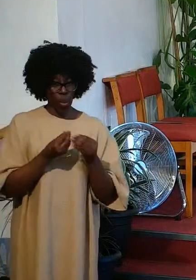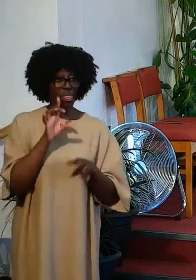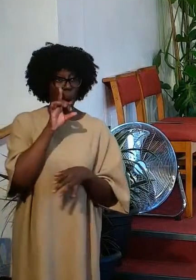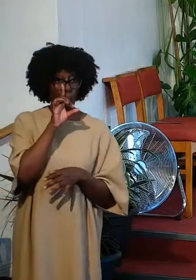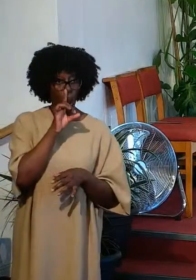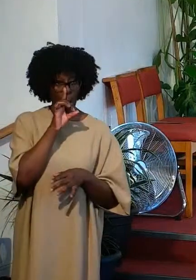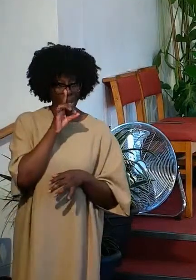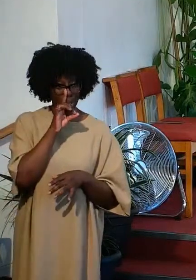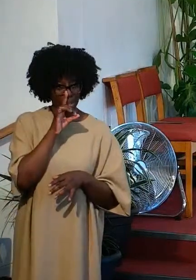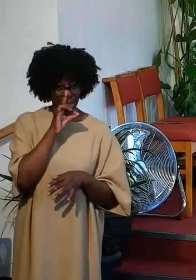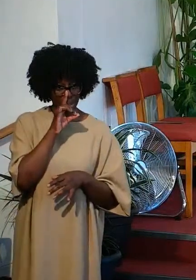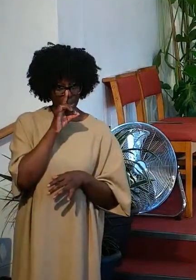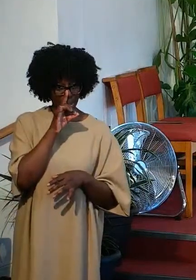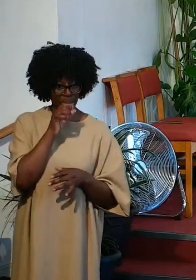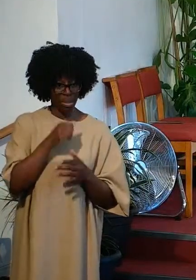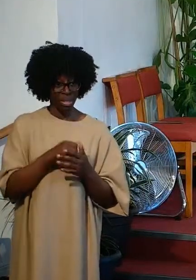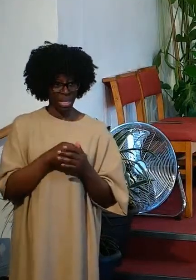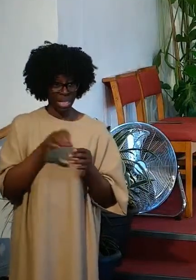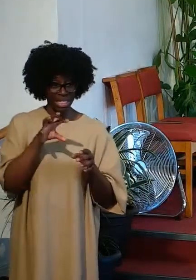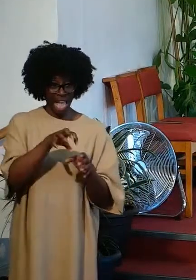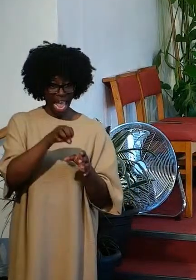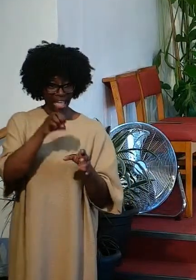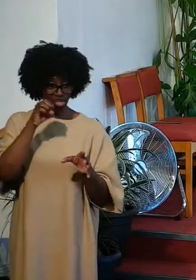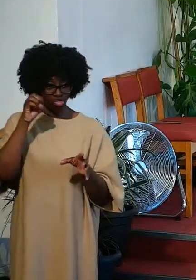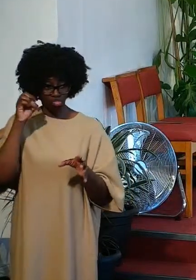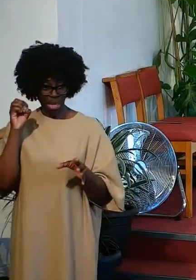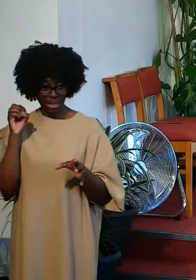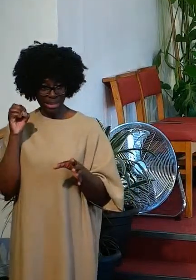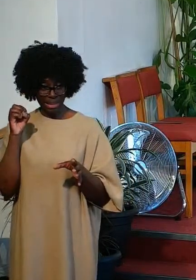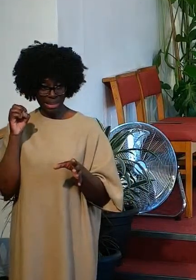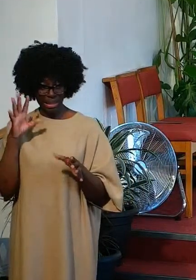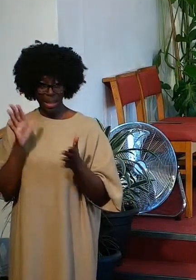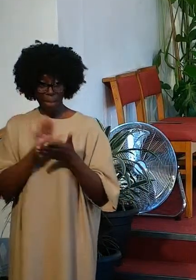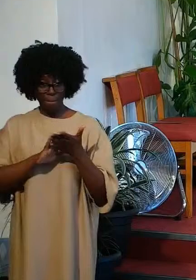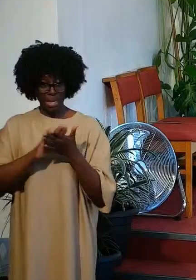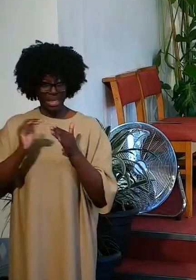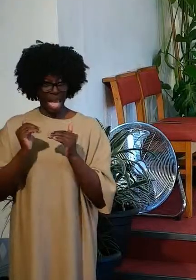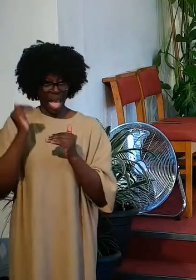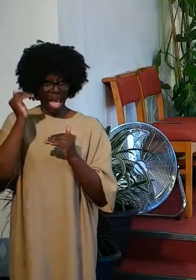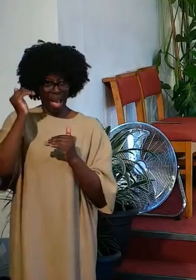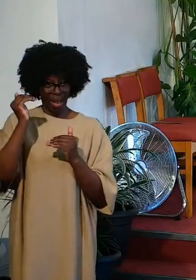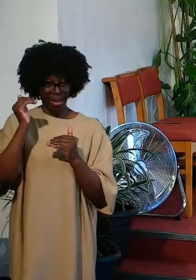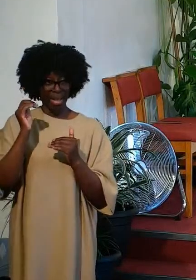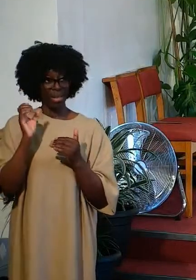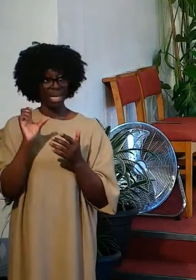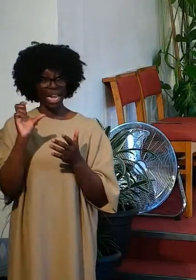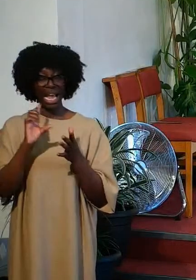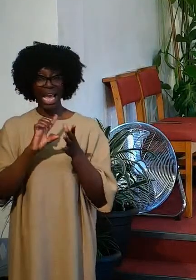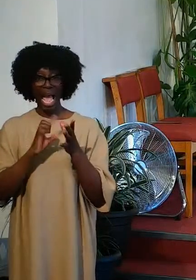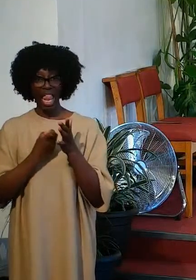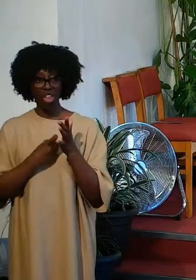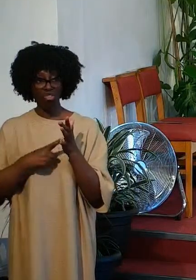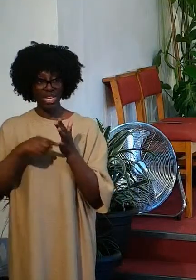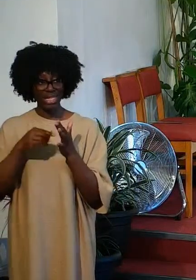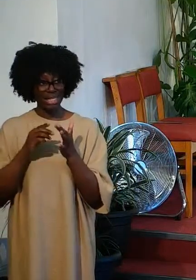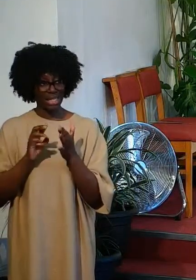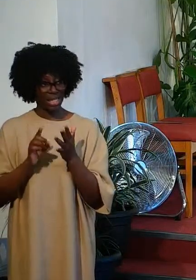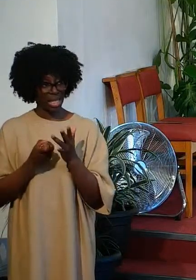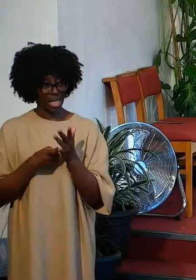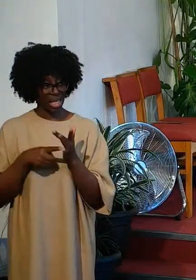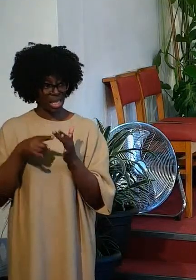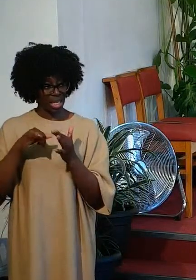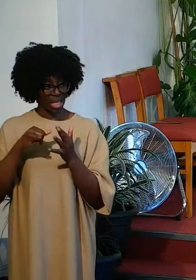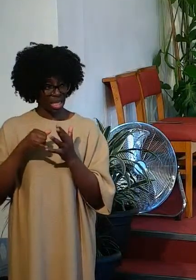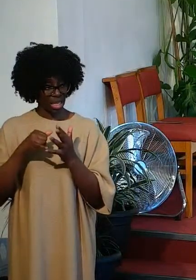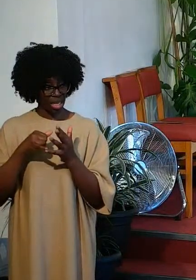consider oils as being extracts. They're quite high in calories, and they might not behave